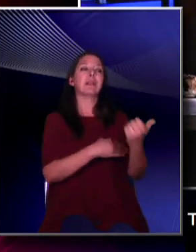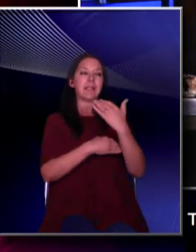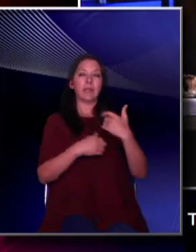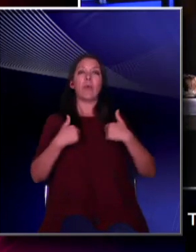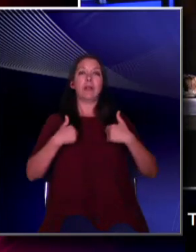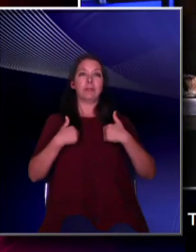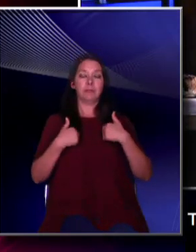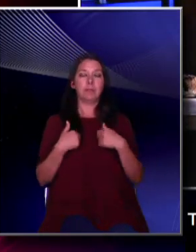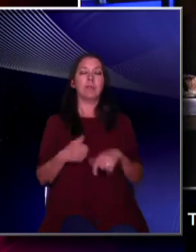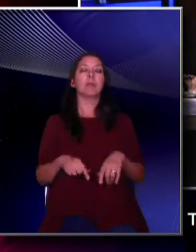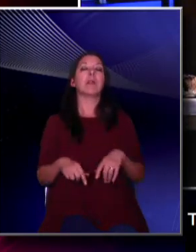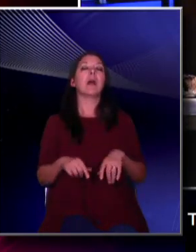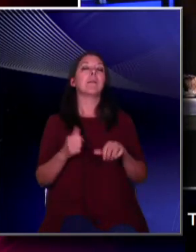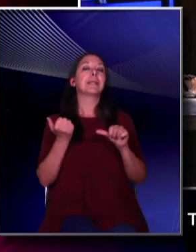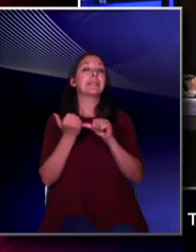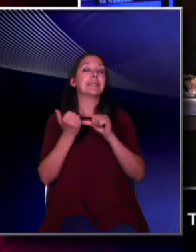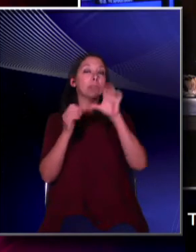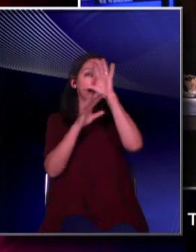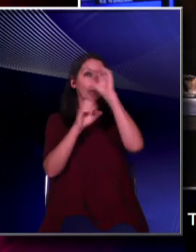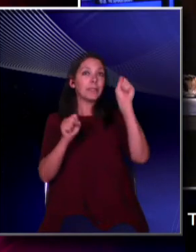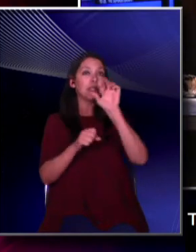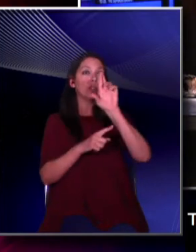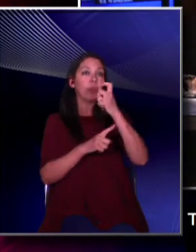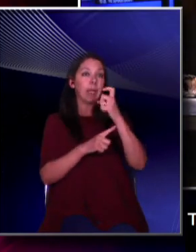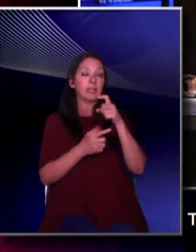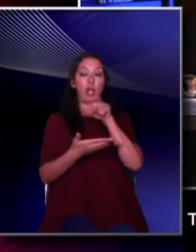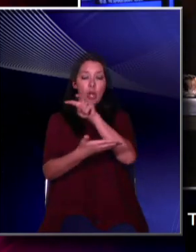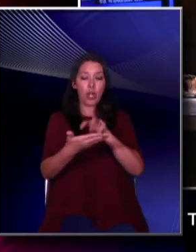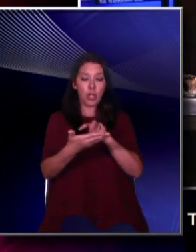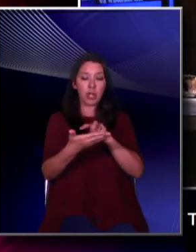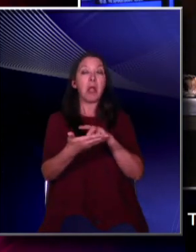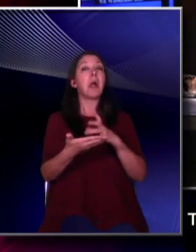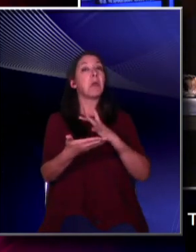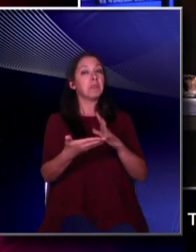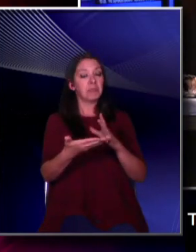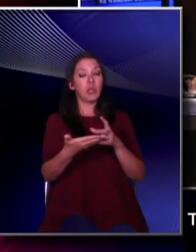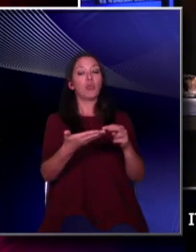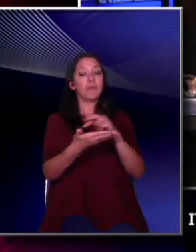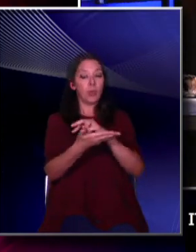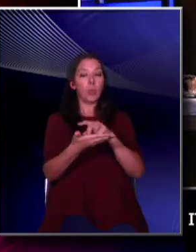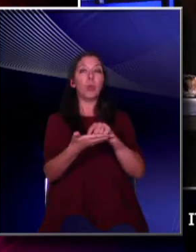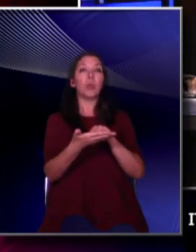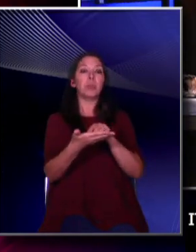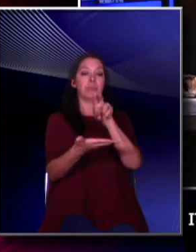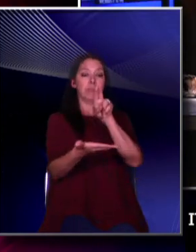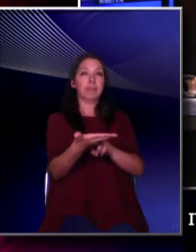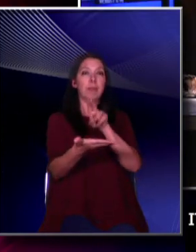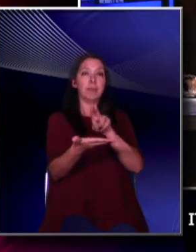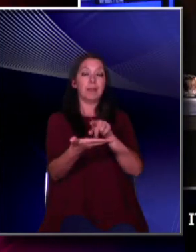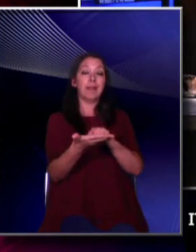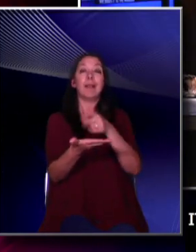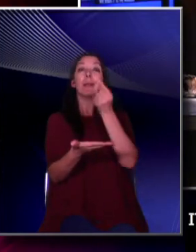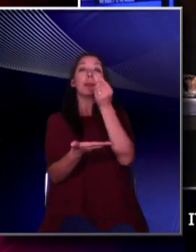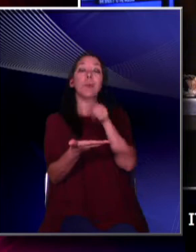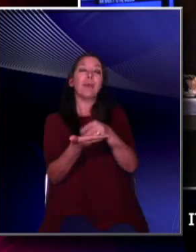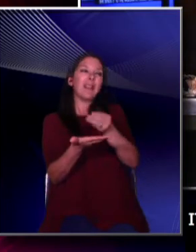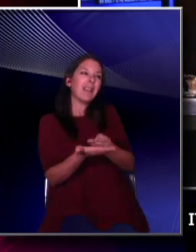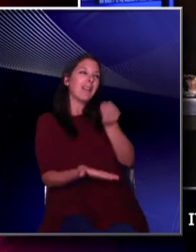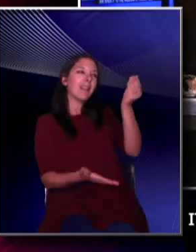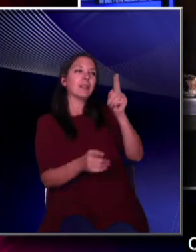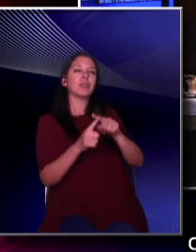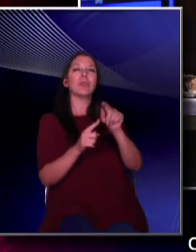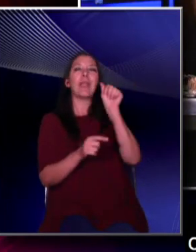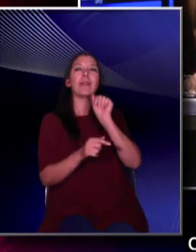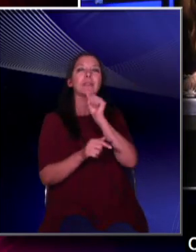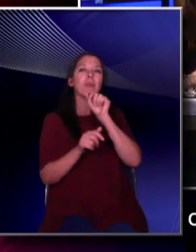Superintendent Rex reviews it, she signs it, and she sends it to the Arizona Attorney General's office.